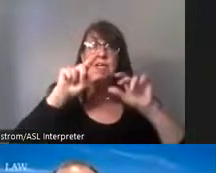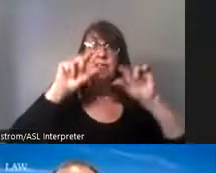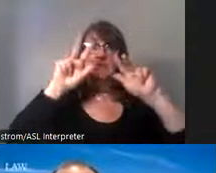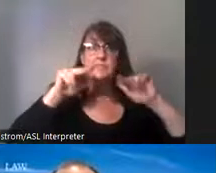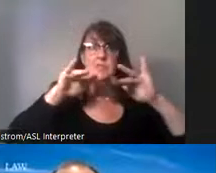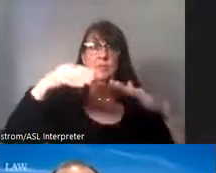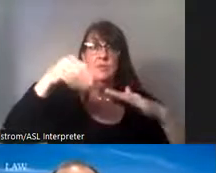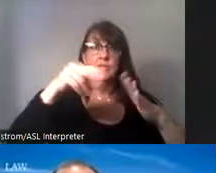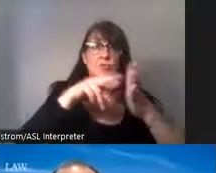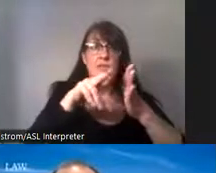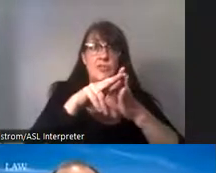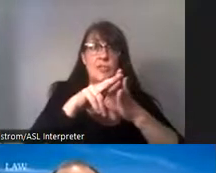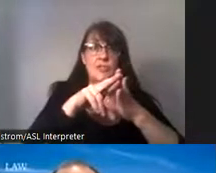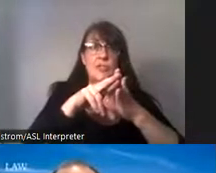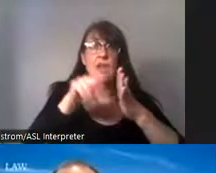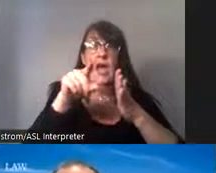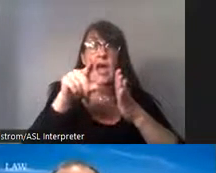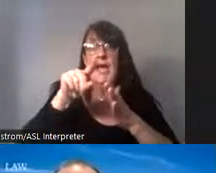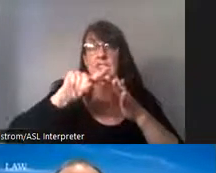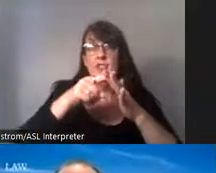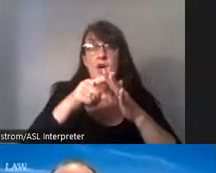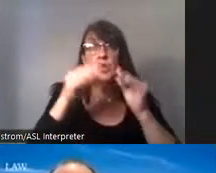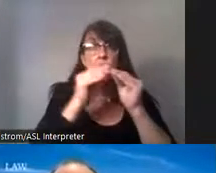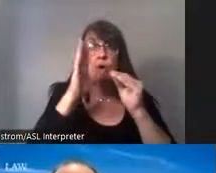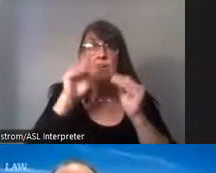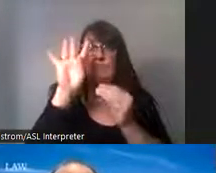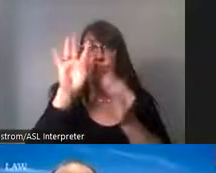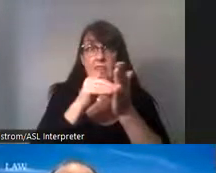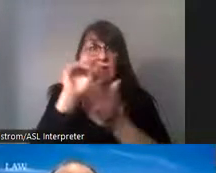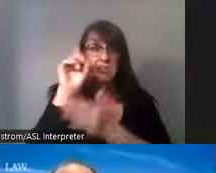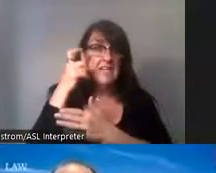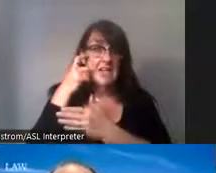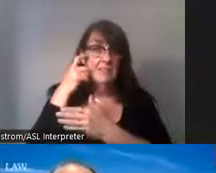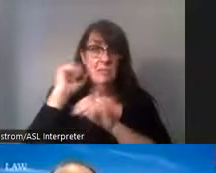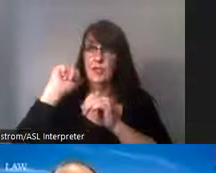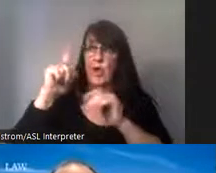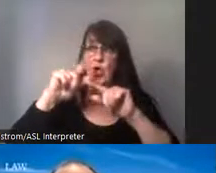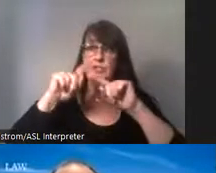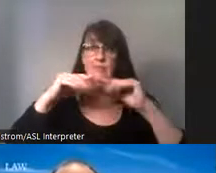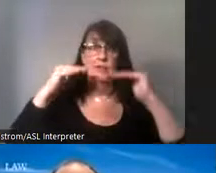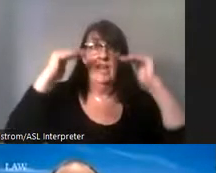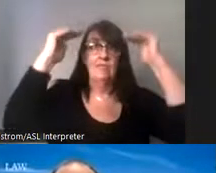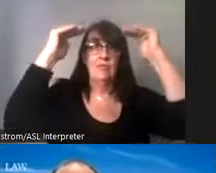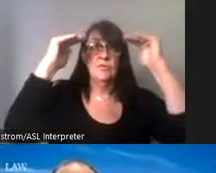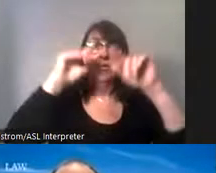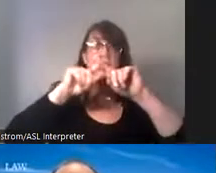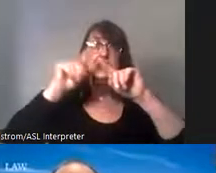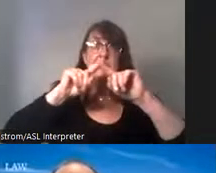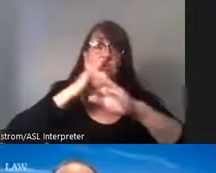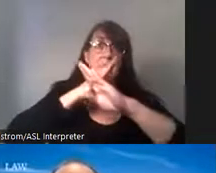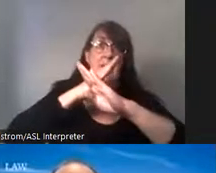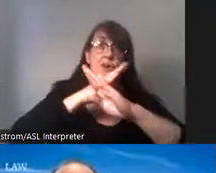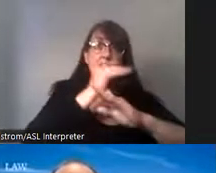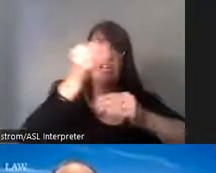Research Initiative, where I've engaged more than 4,000 governments at all levels globally to learn about the barriers and